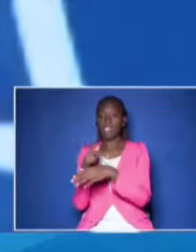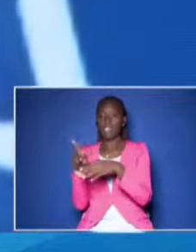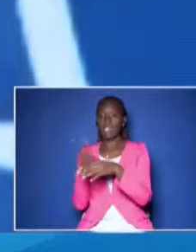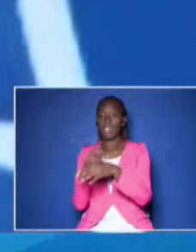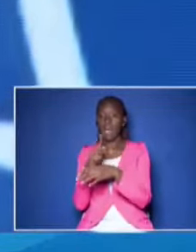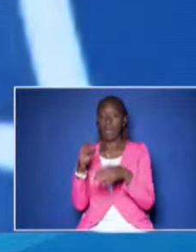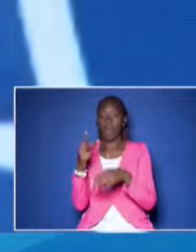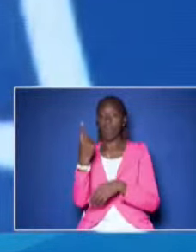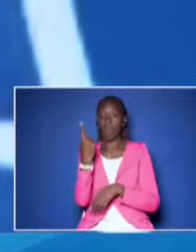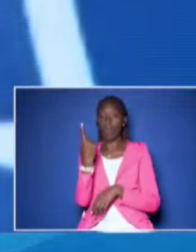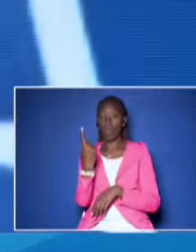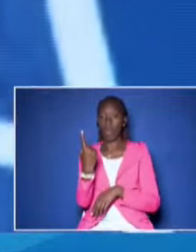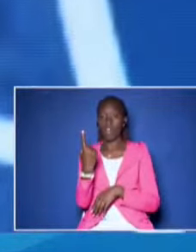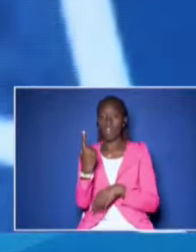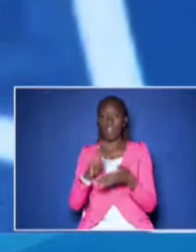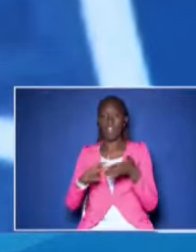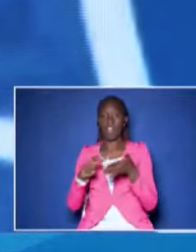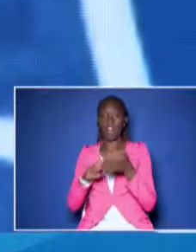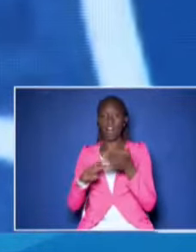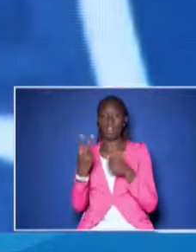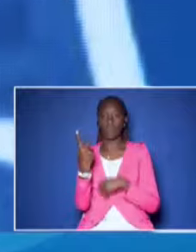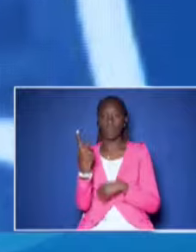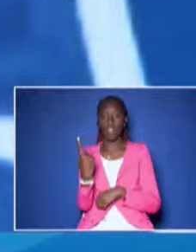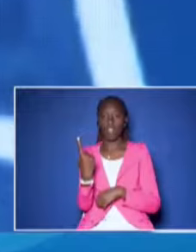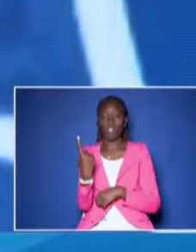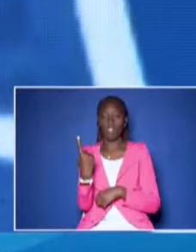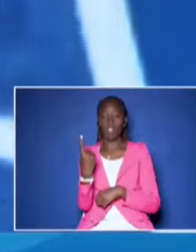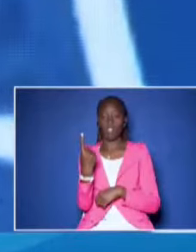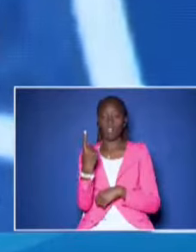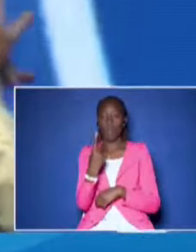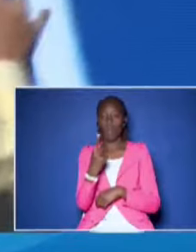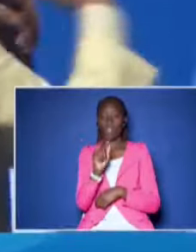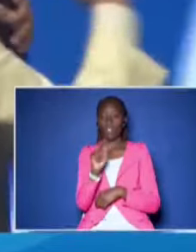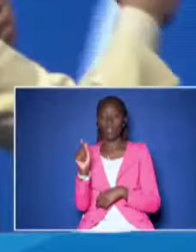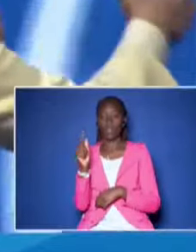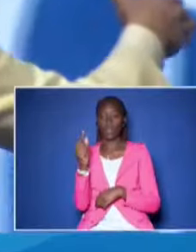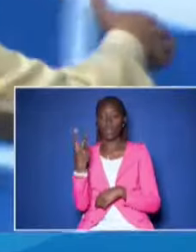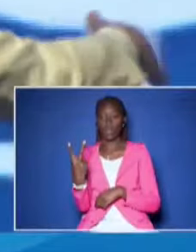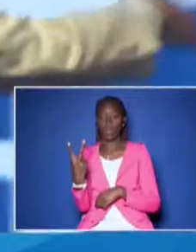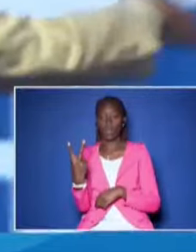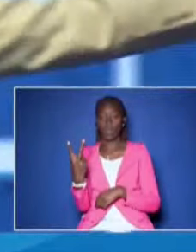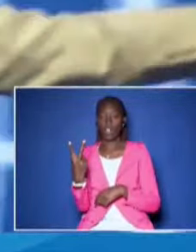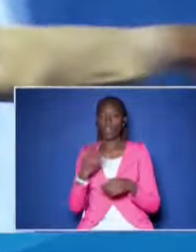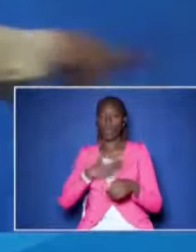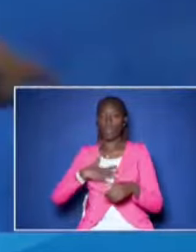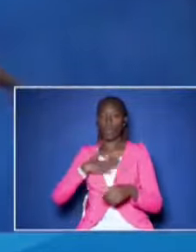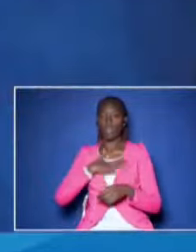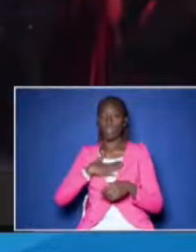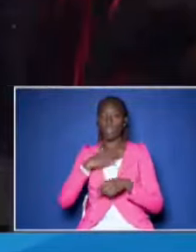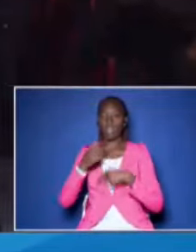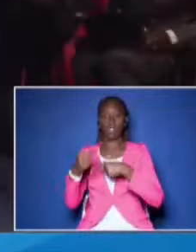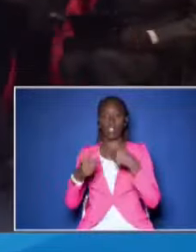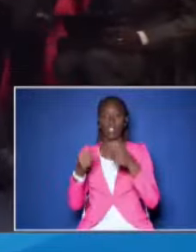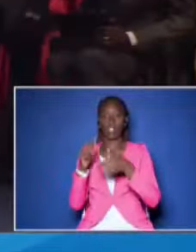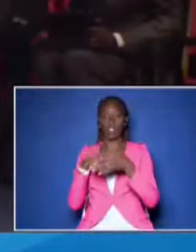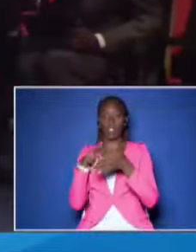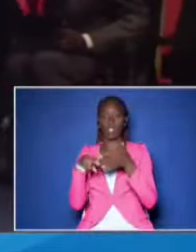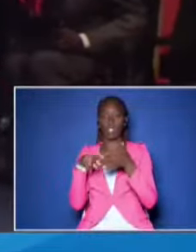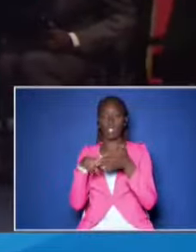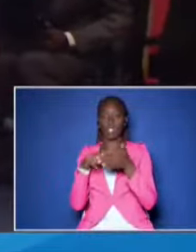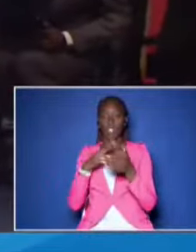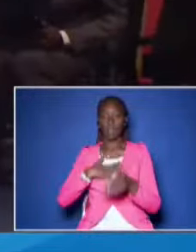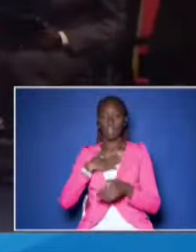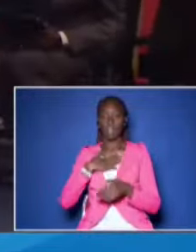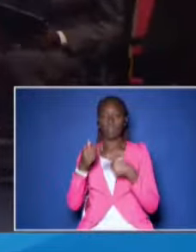1 23 please take your microphone and with you men please move over and let him sit on the corner here come